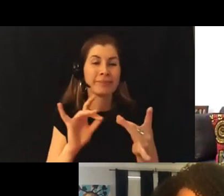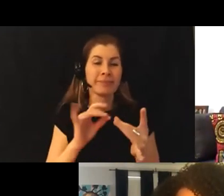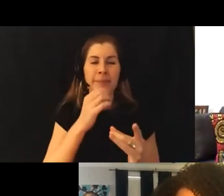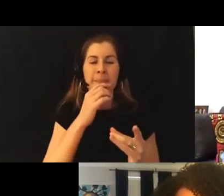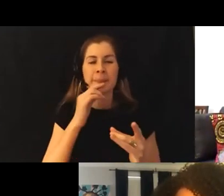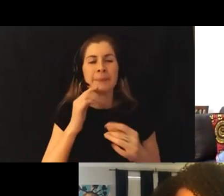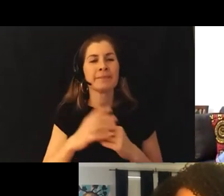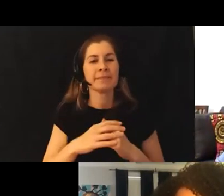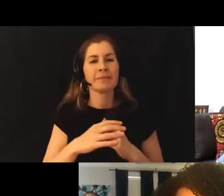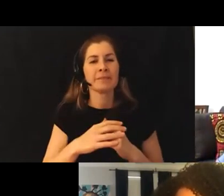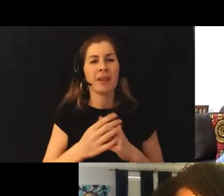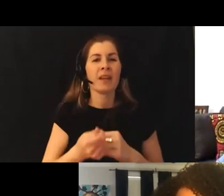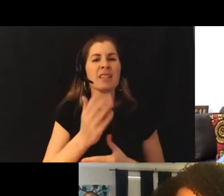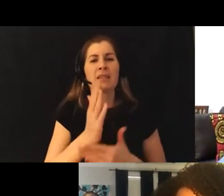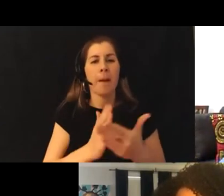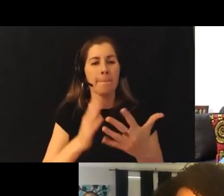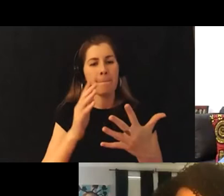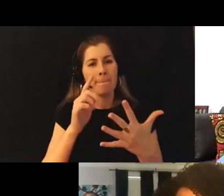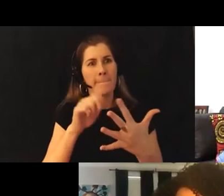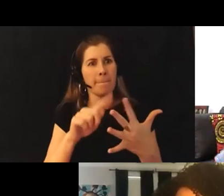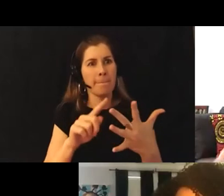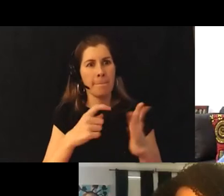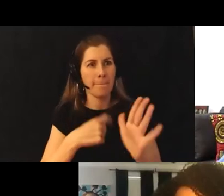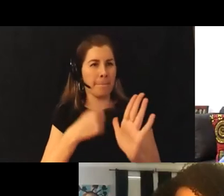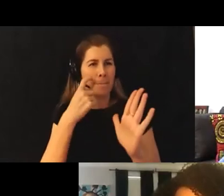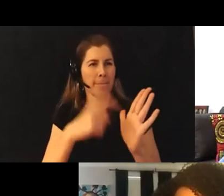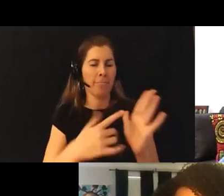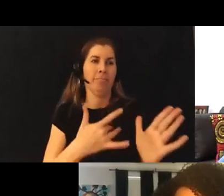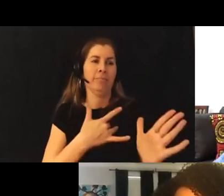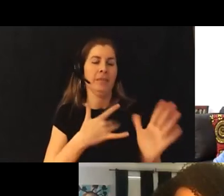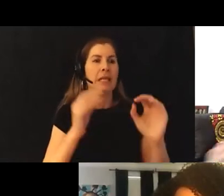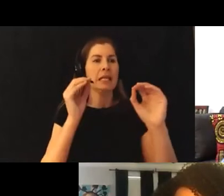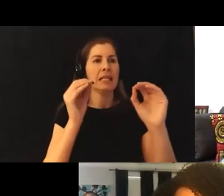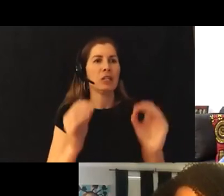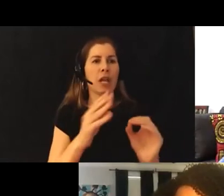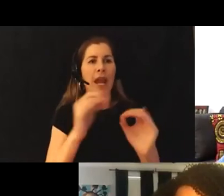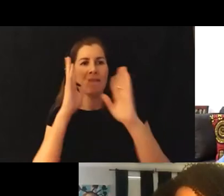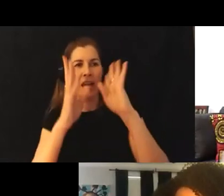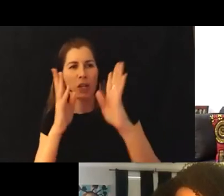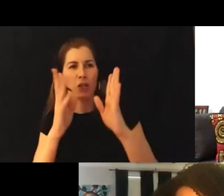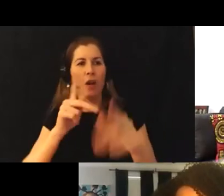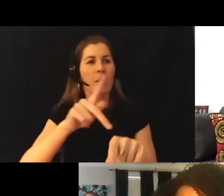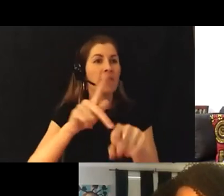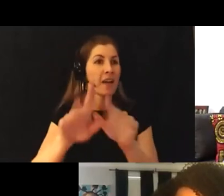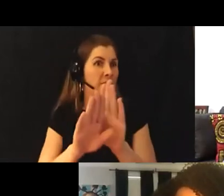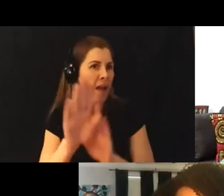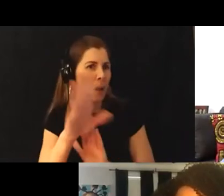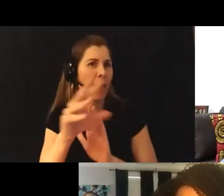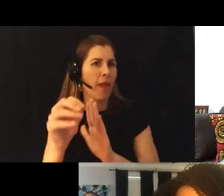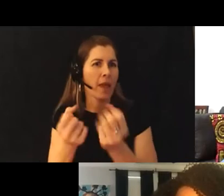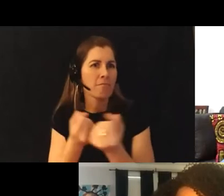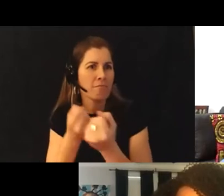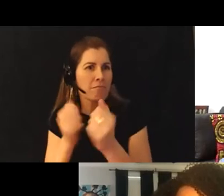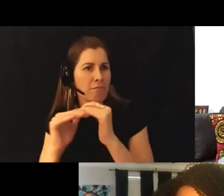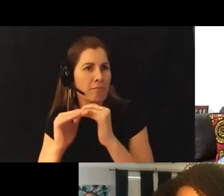that pointed out for me was teaching and innovation, professional development and sustainability. A lot